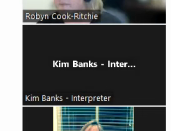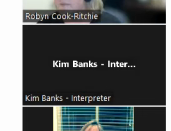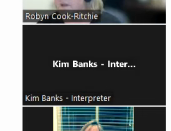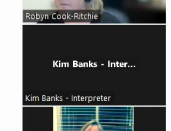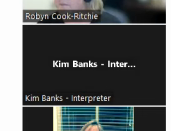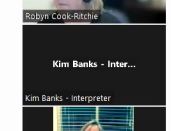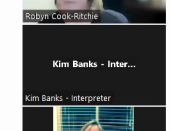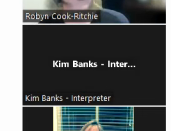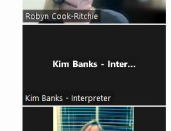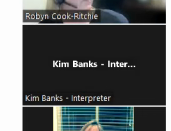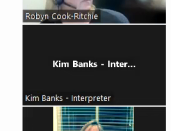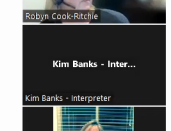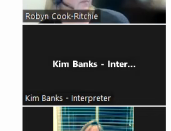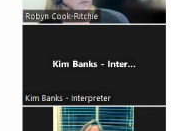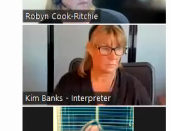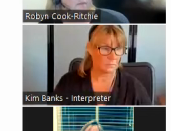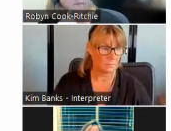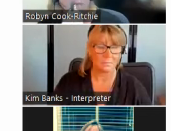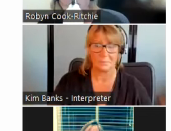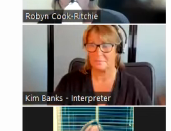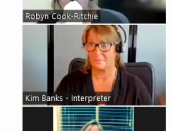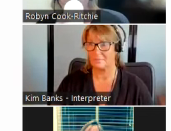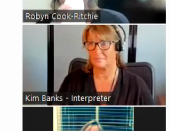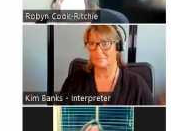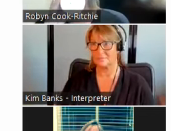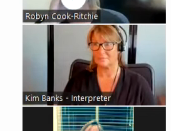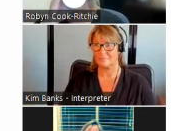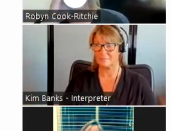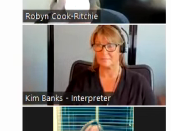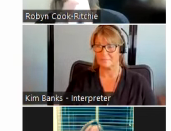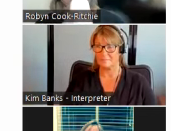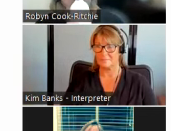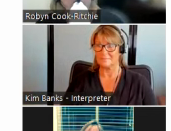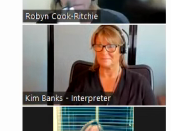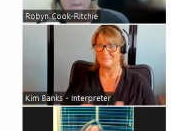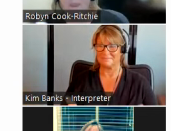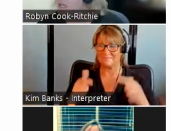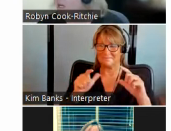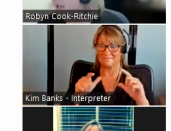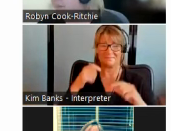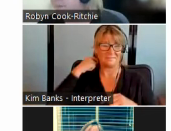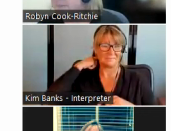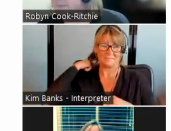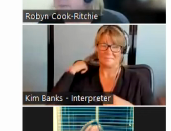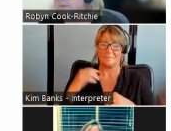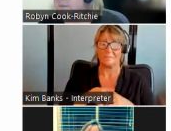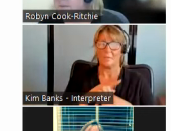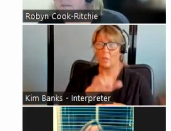Robin, Alicia just asked, is there still the ability to override the postal code? I can't remember. I